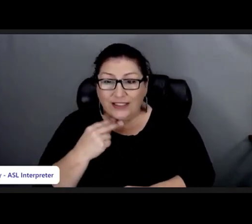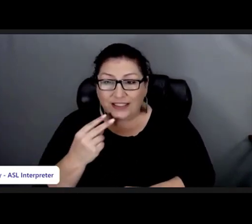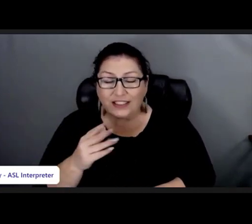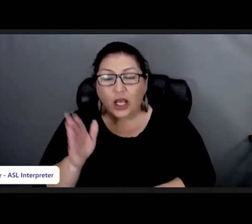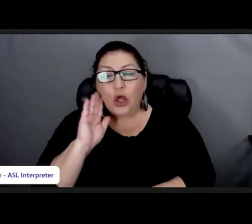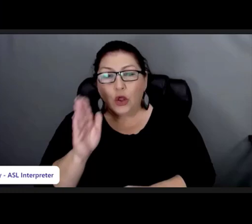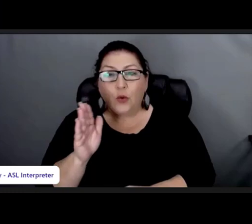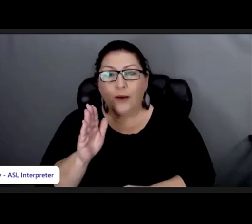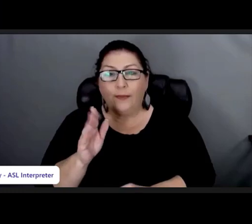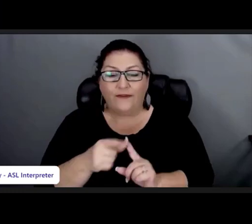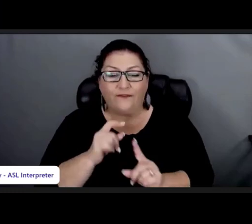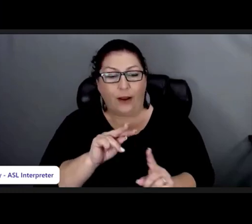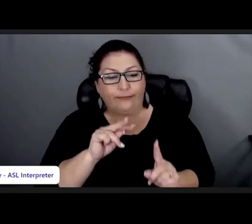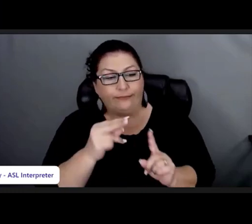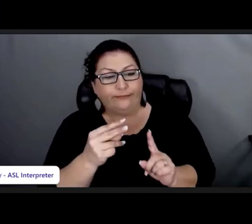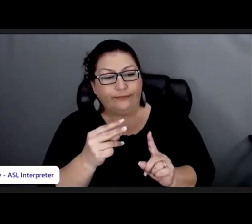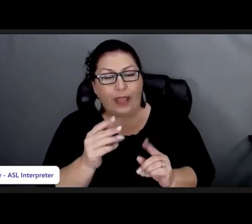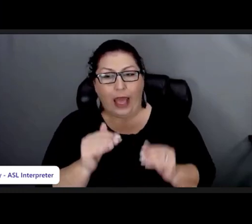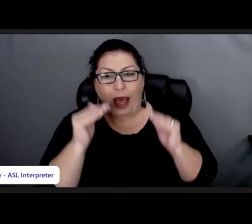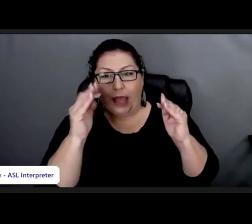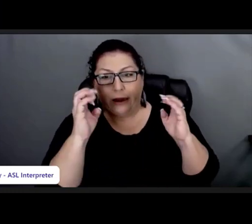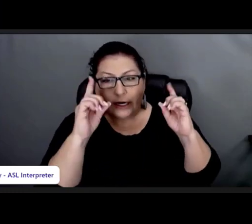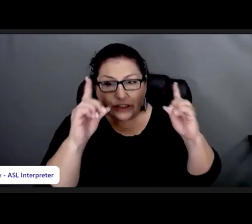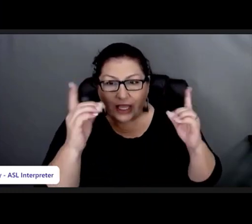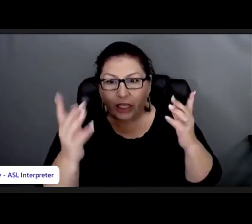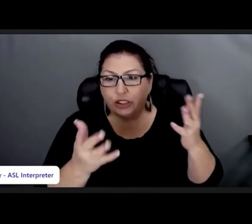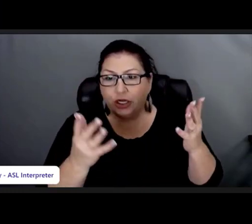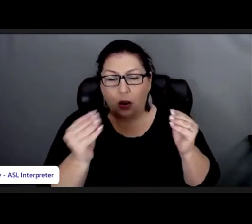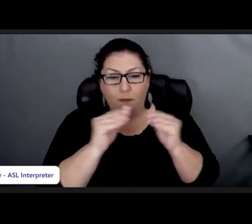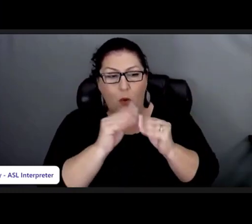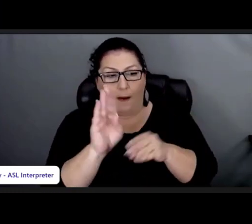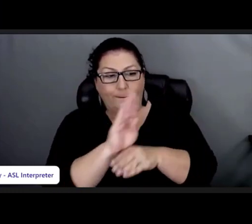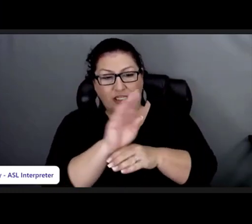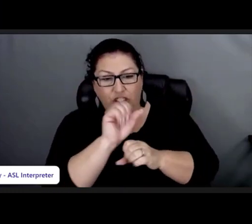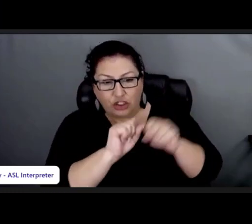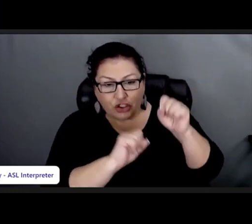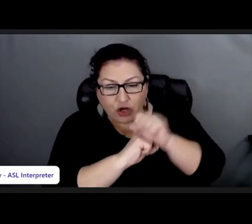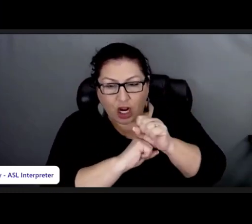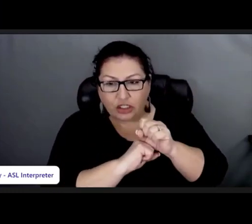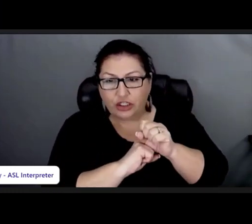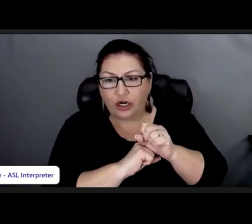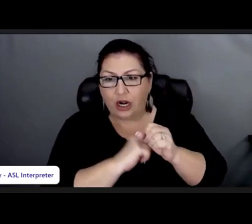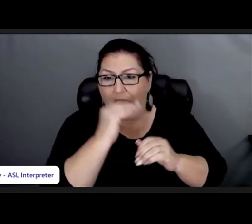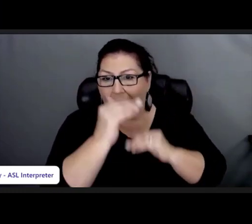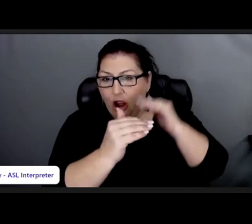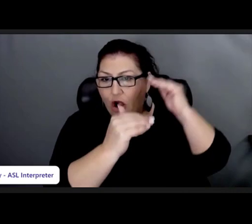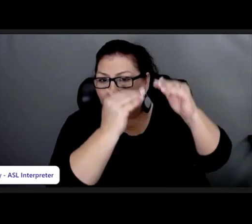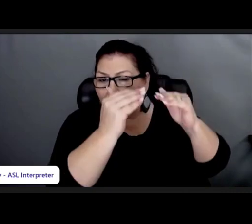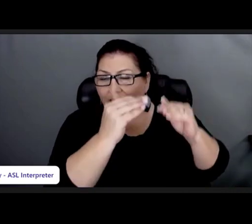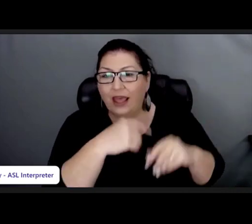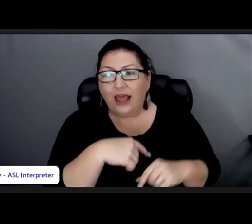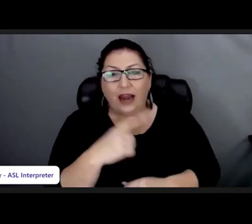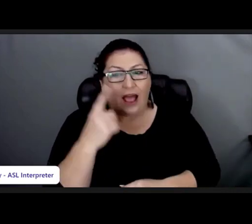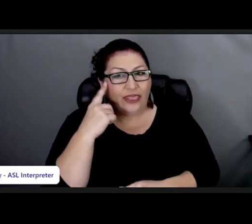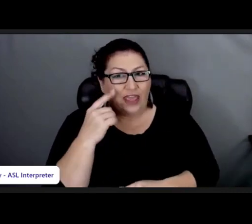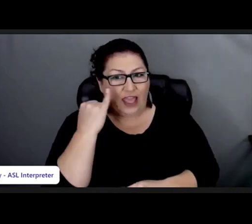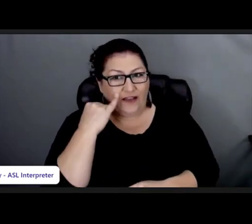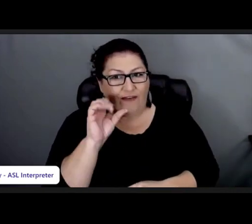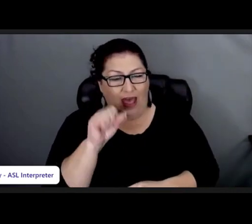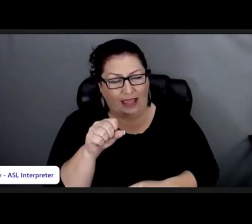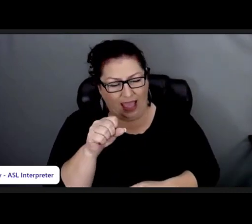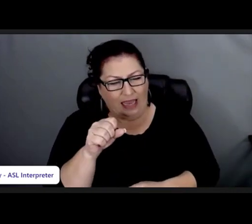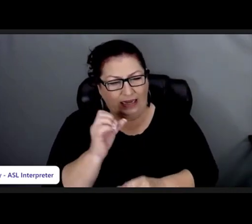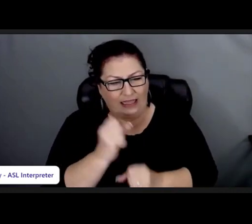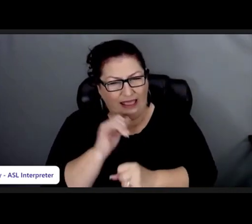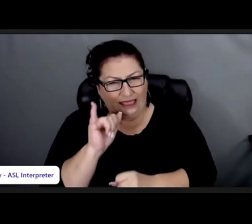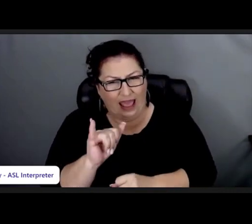coming from lenses of high education, more business structure hierarchies. And I think that if I could bring that forward, that